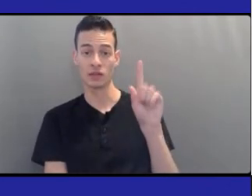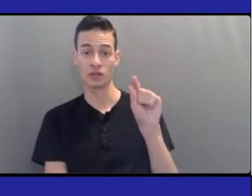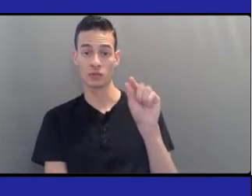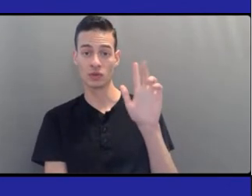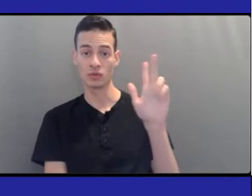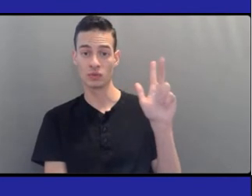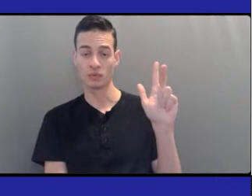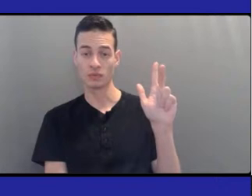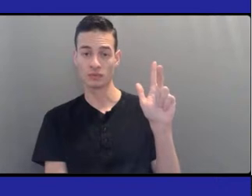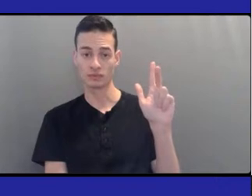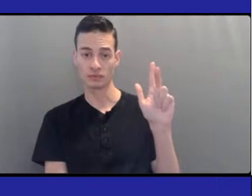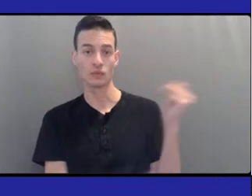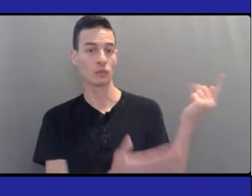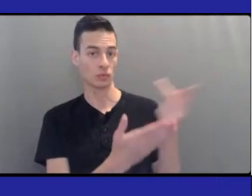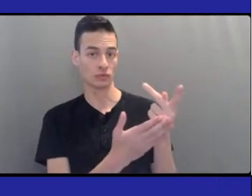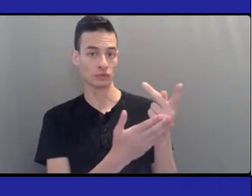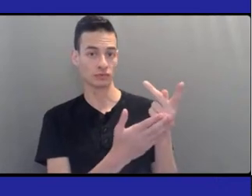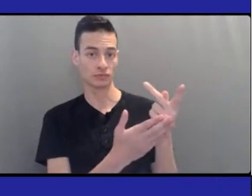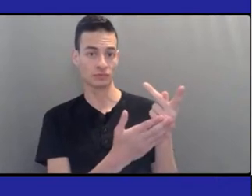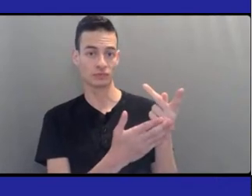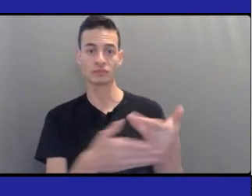8th, 2023. Thank you,